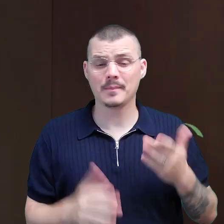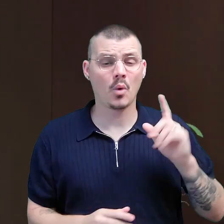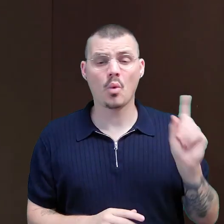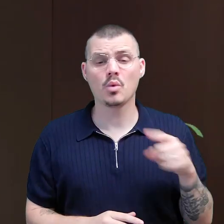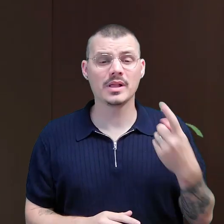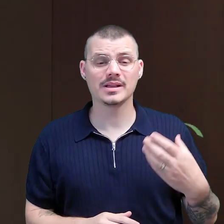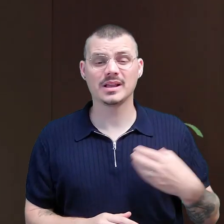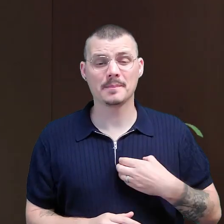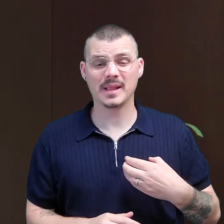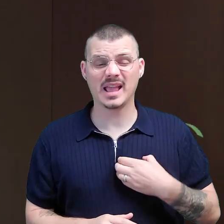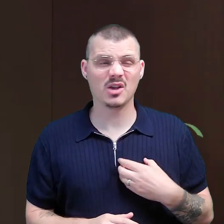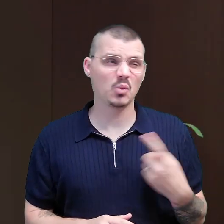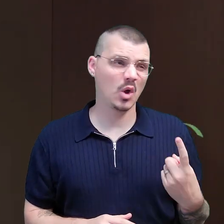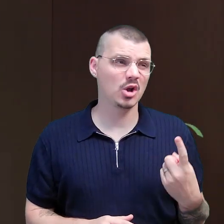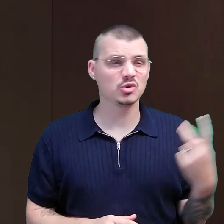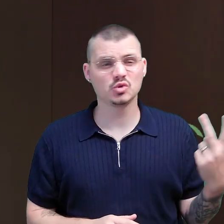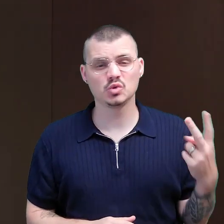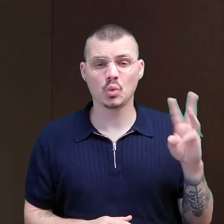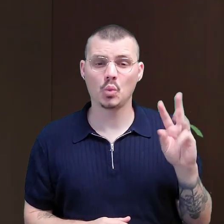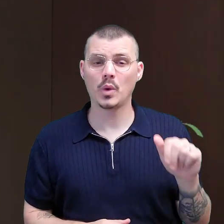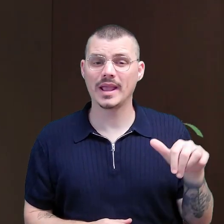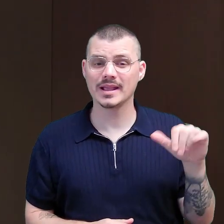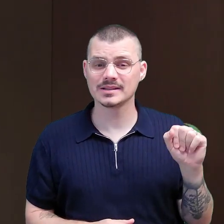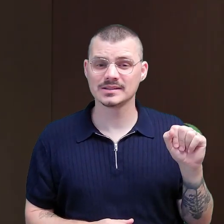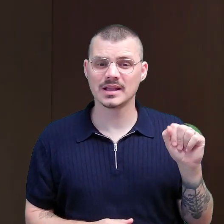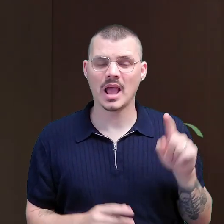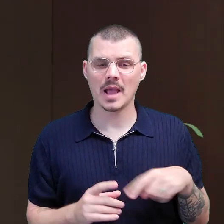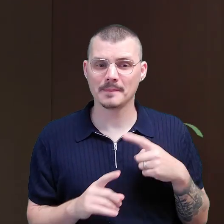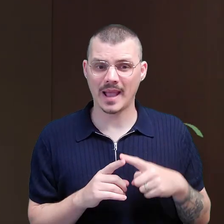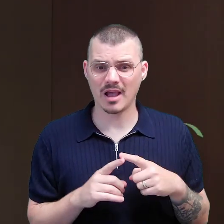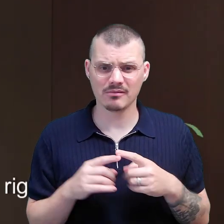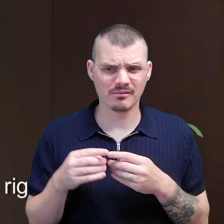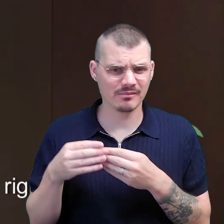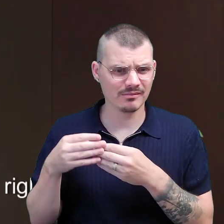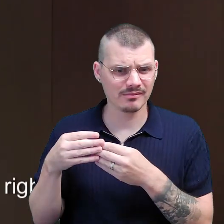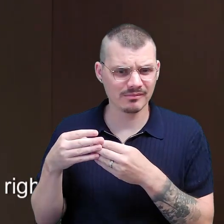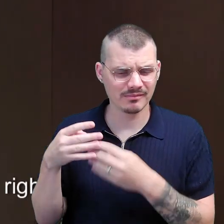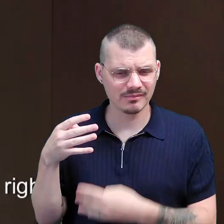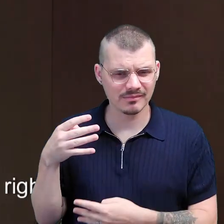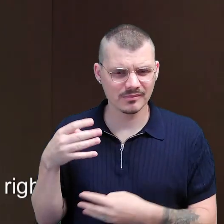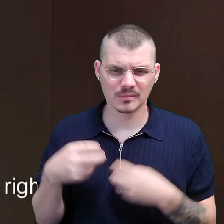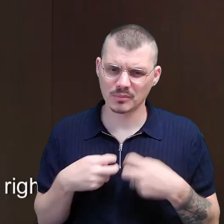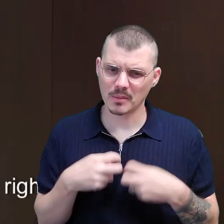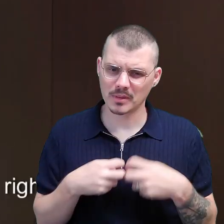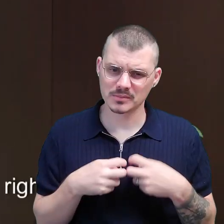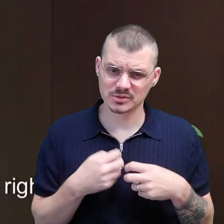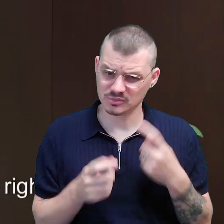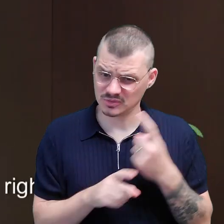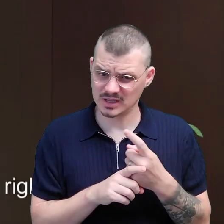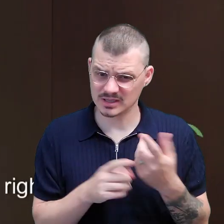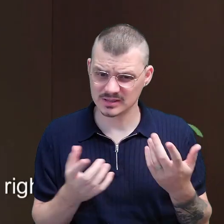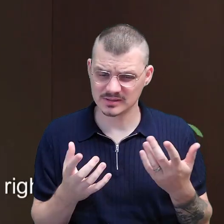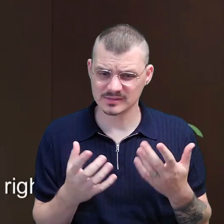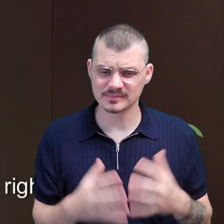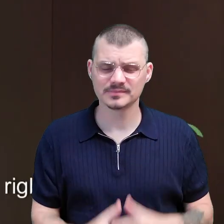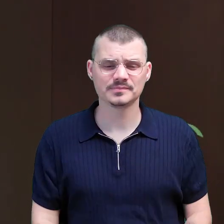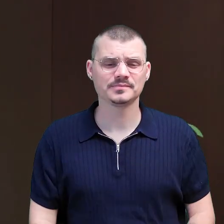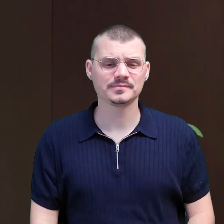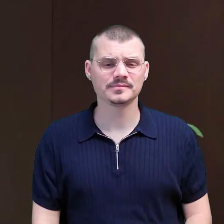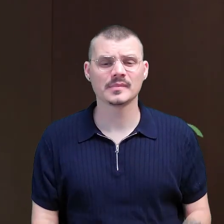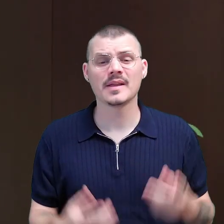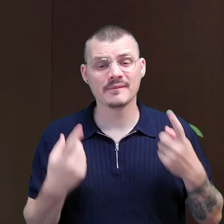The body may only complain one or two ways about a whole bunch of different problems,